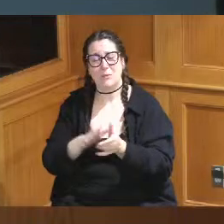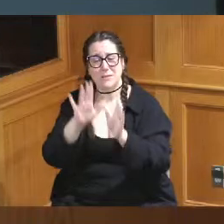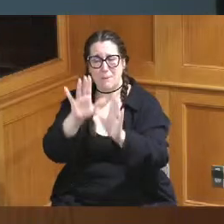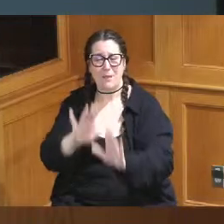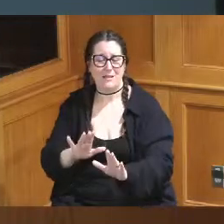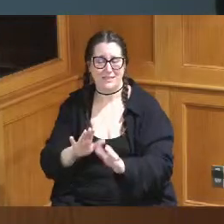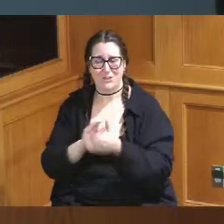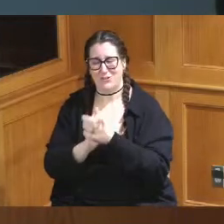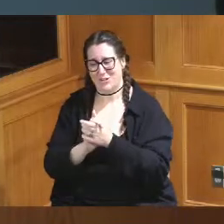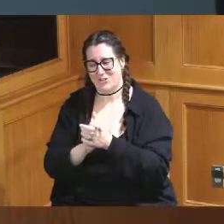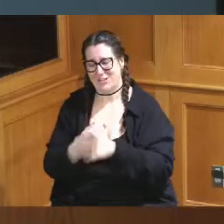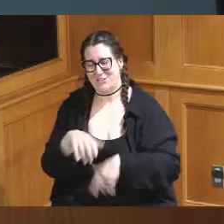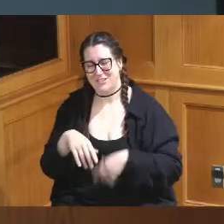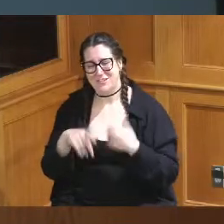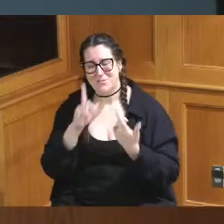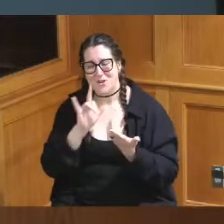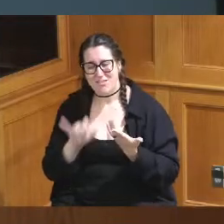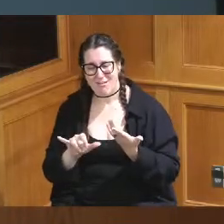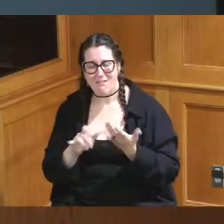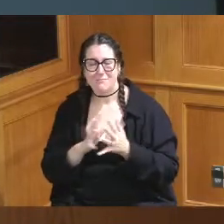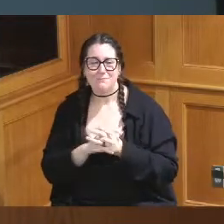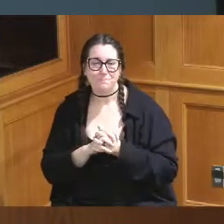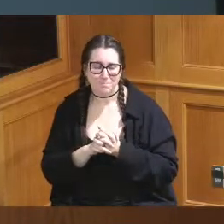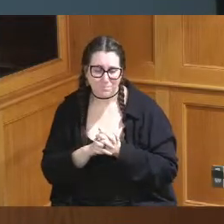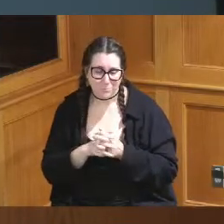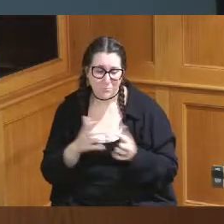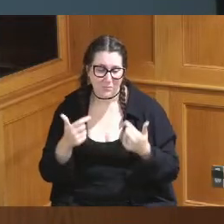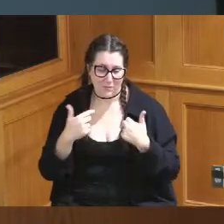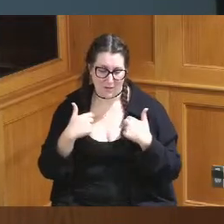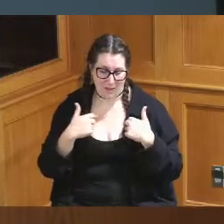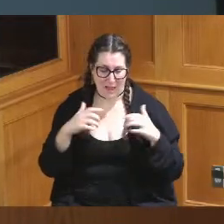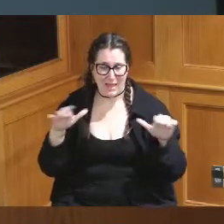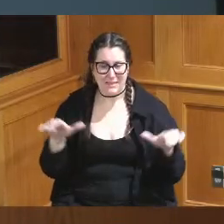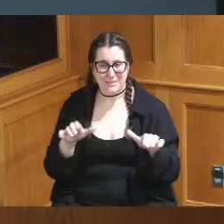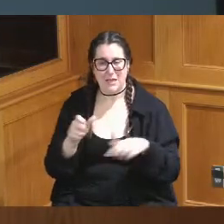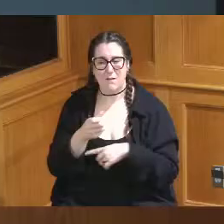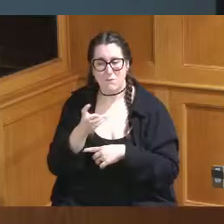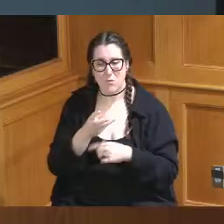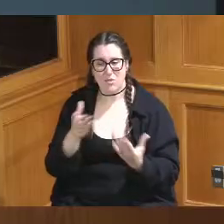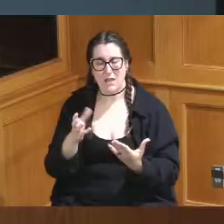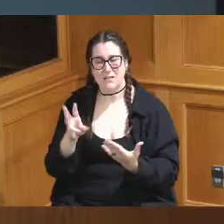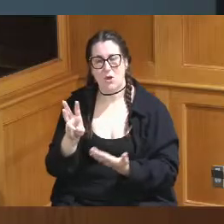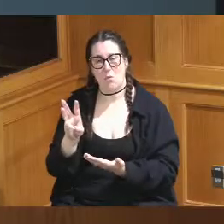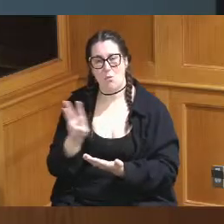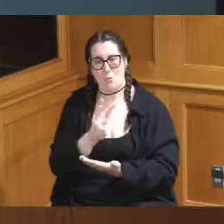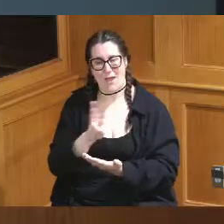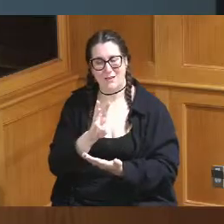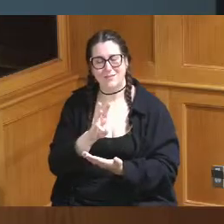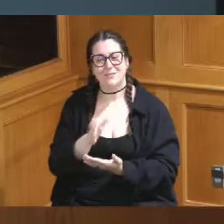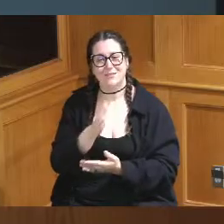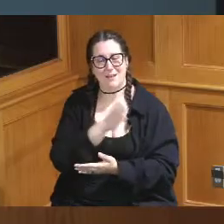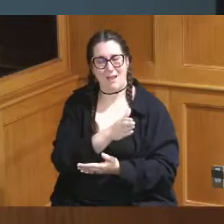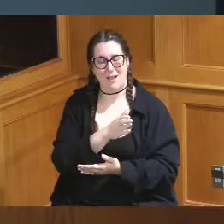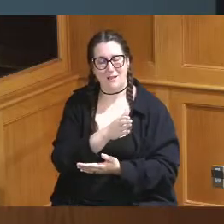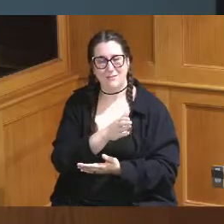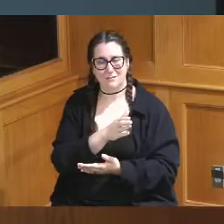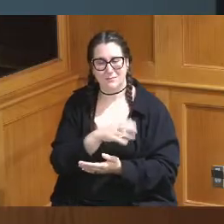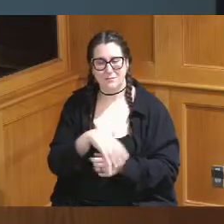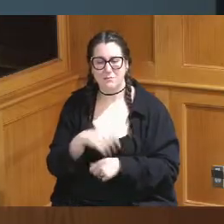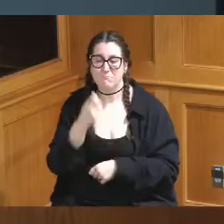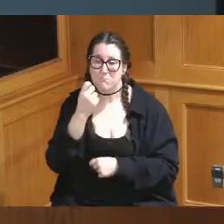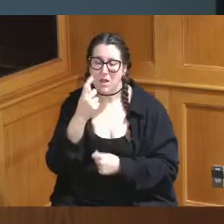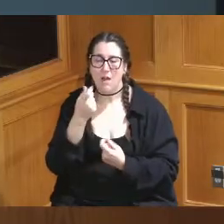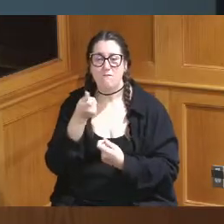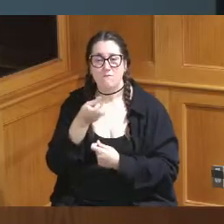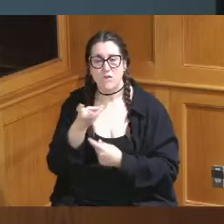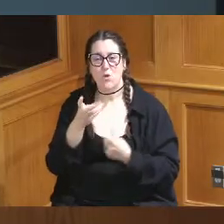on that, Commissioner Reese. Thank you. I did a couple things on the west side over the past week or two, a couple of